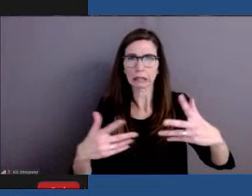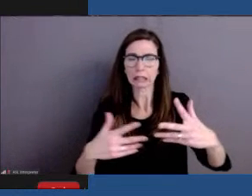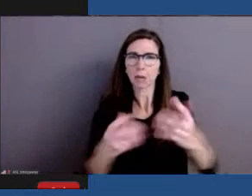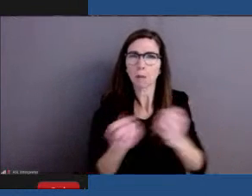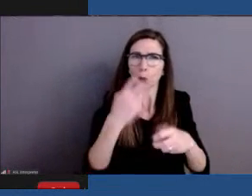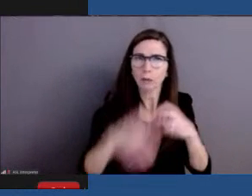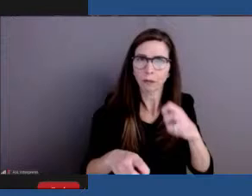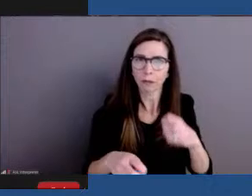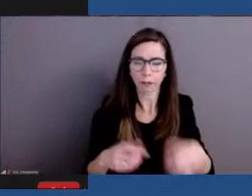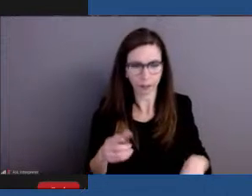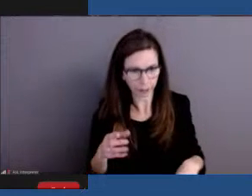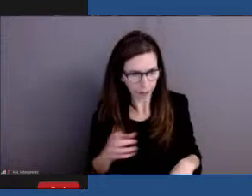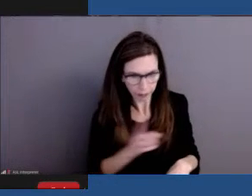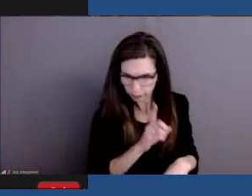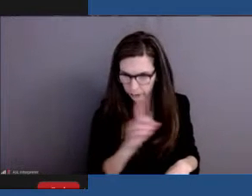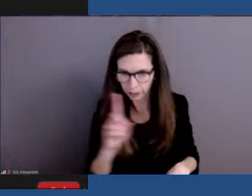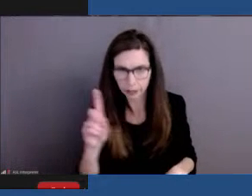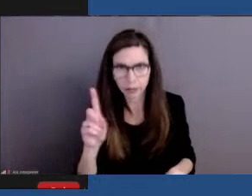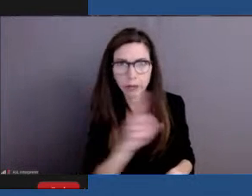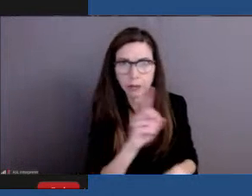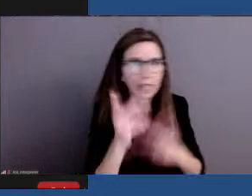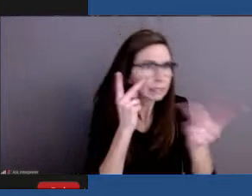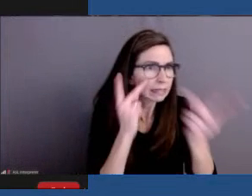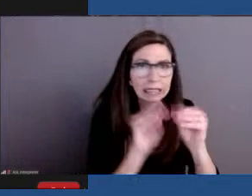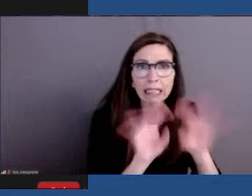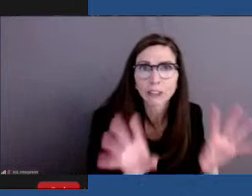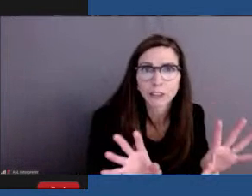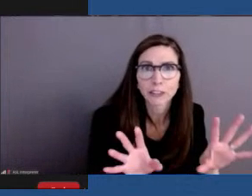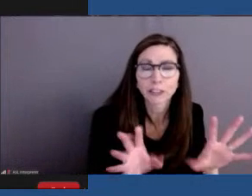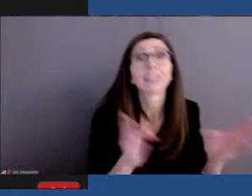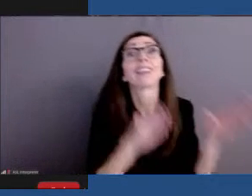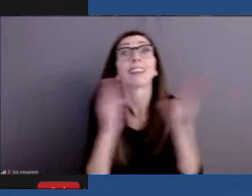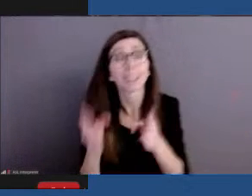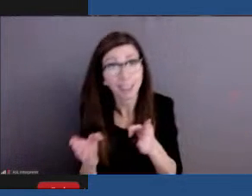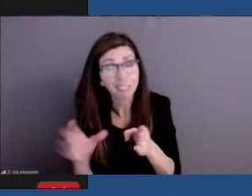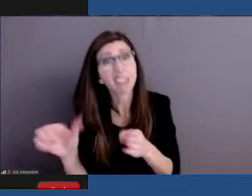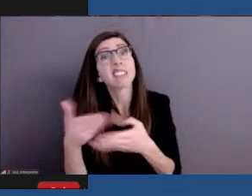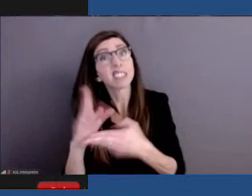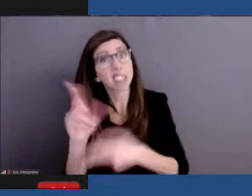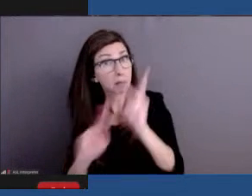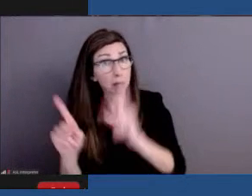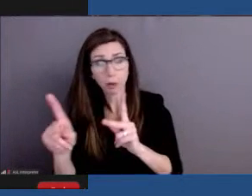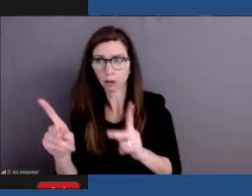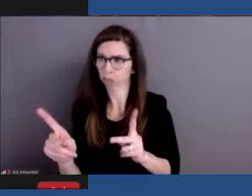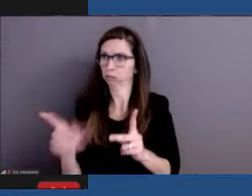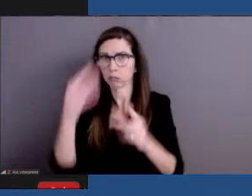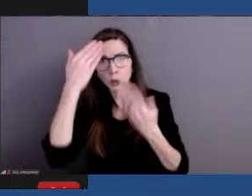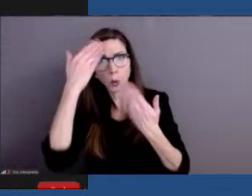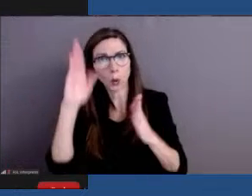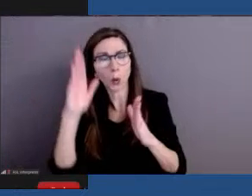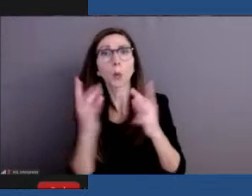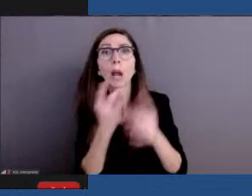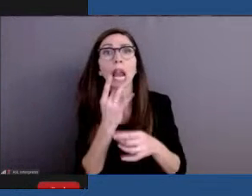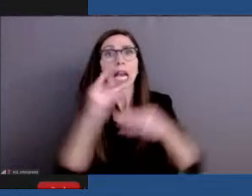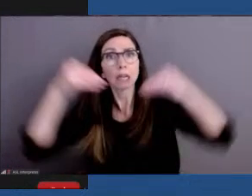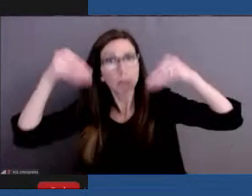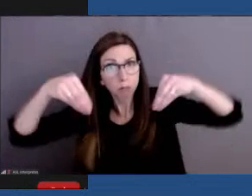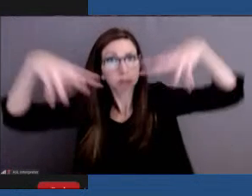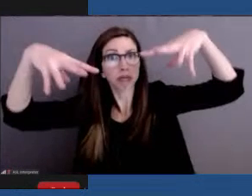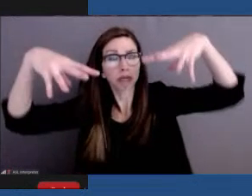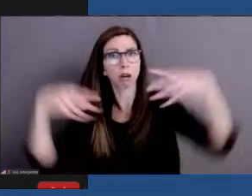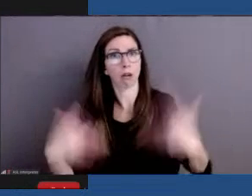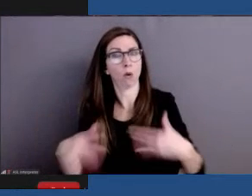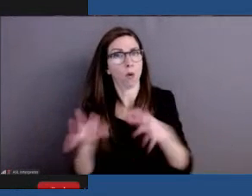But a lot of people don't also realize that lighting and illumination are really important for people who are deaf and hard of hearing and who